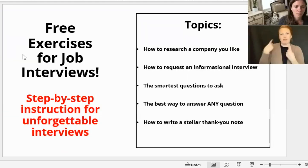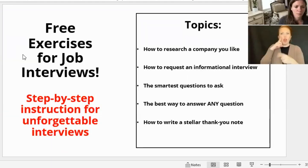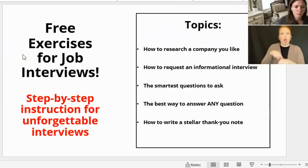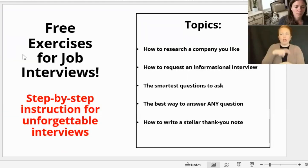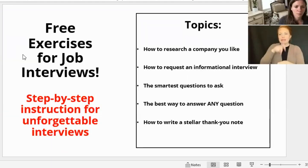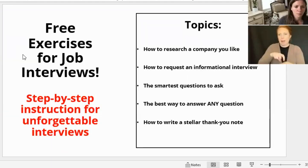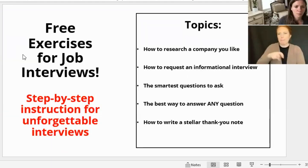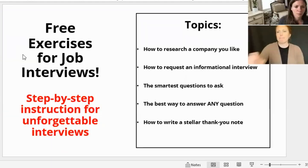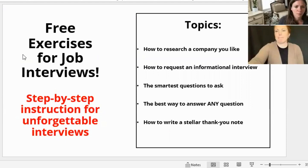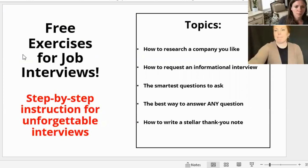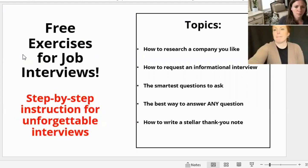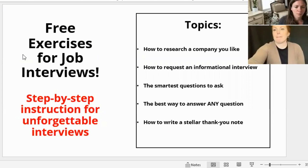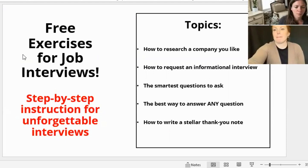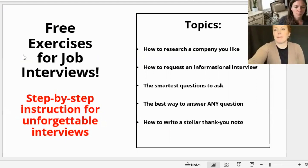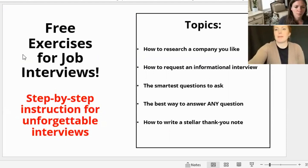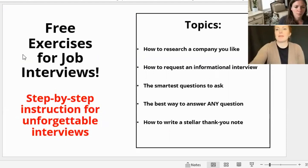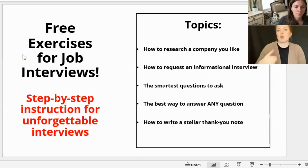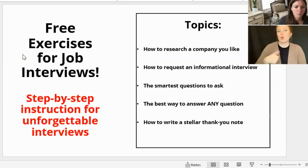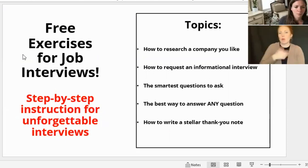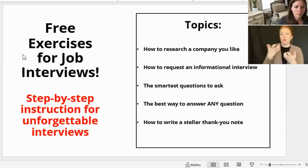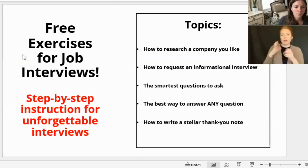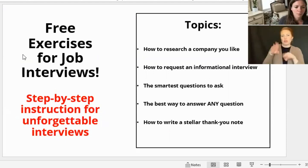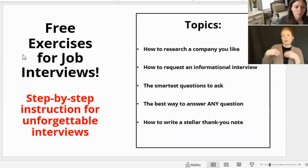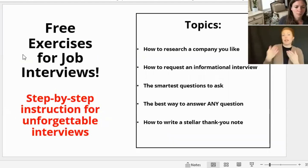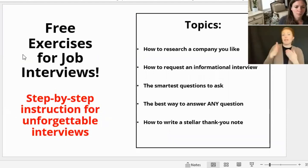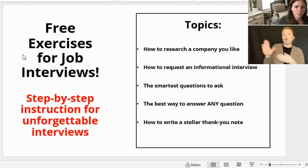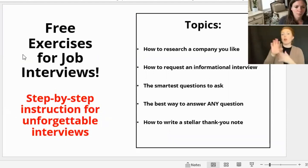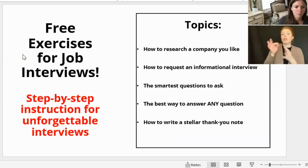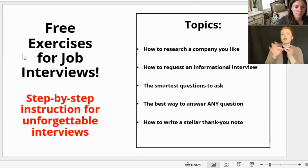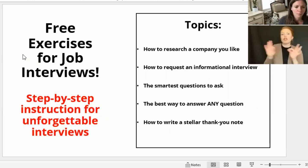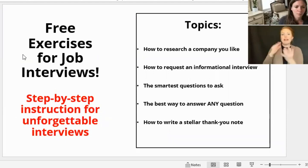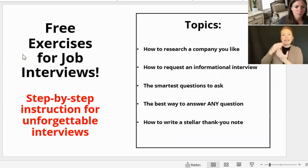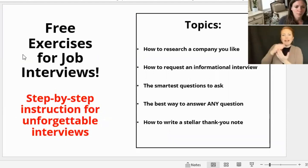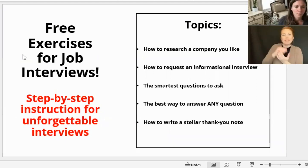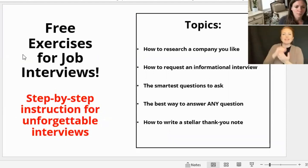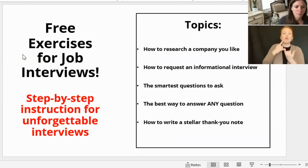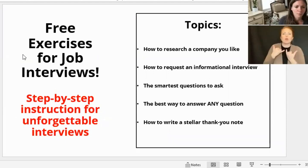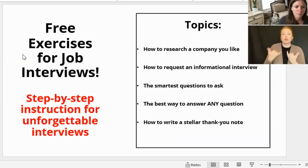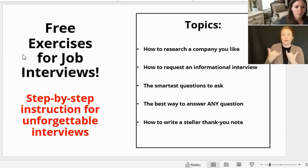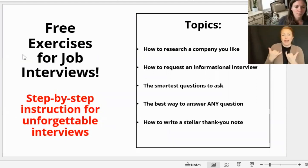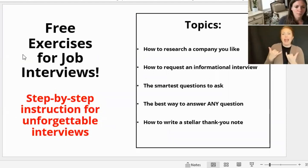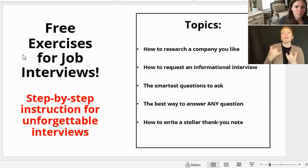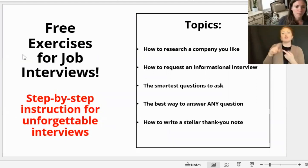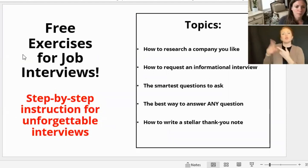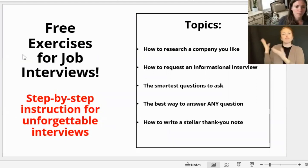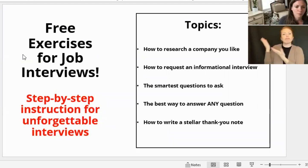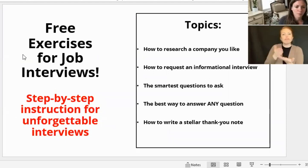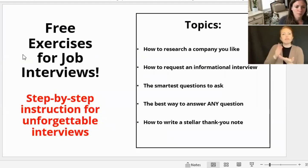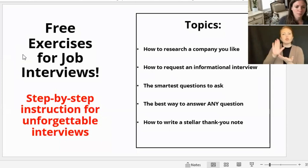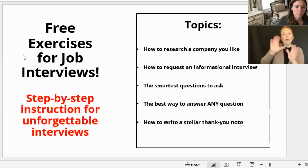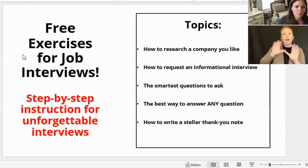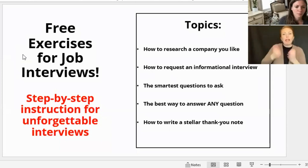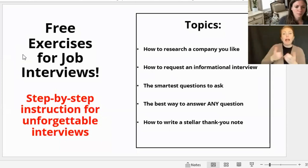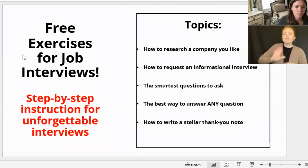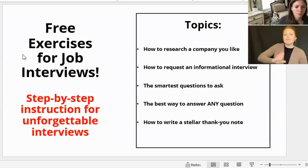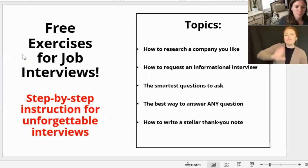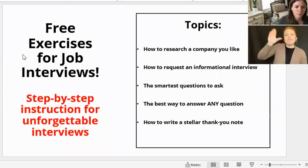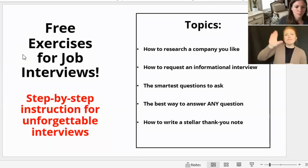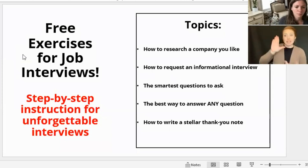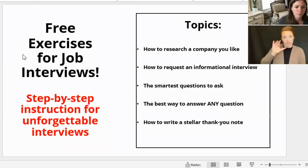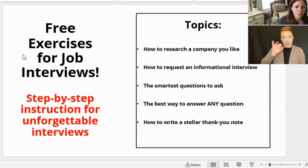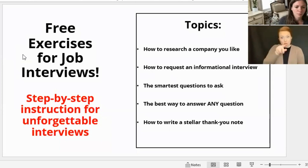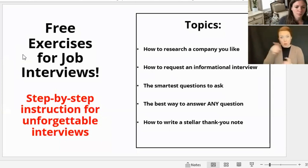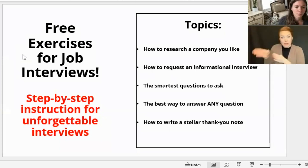it yet. We want to give you some free lessons to take from today into the classroom. Raise your hand if you intend to help students